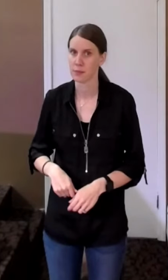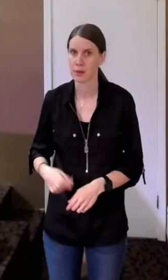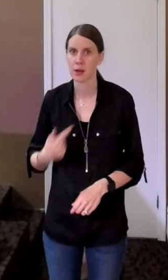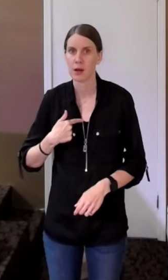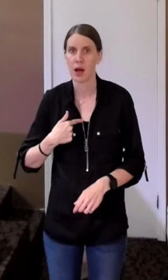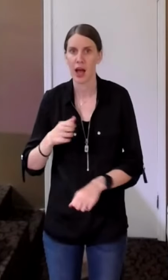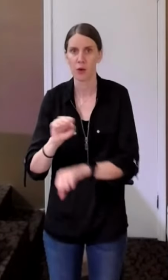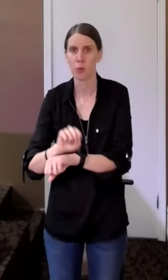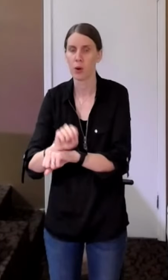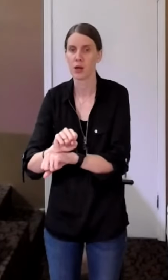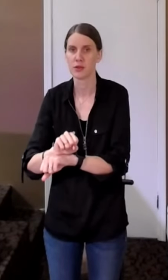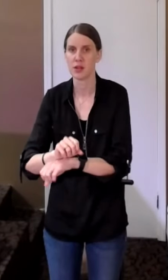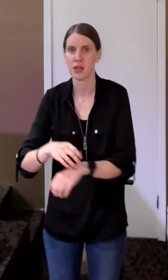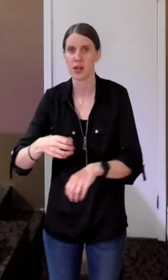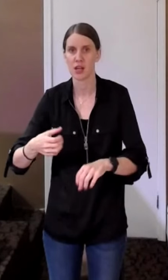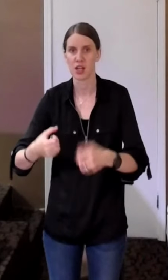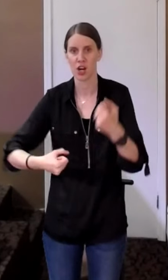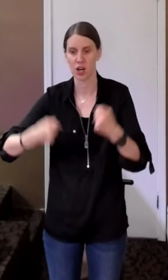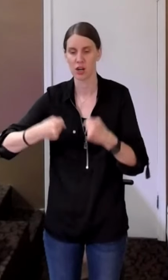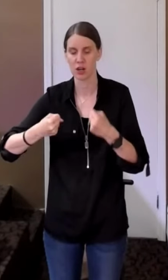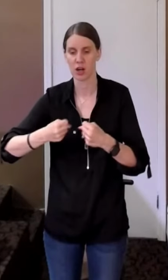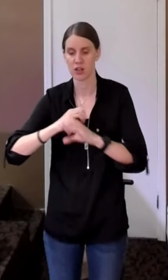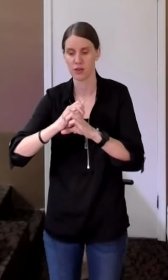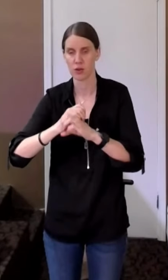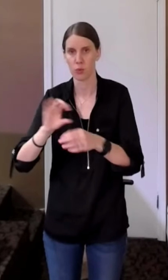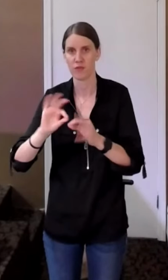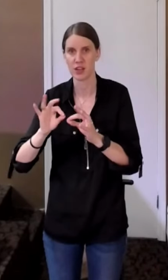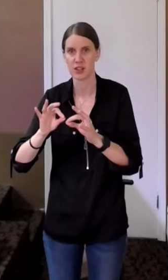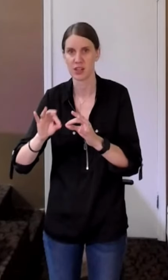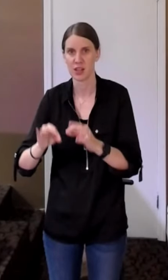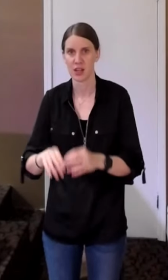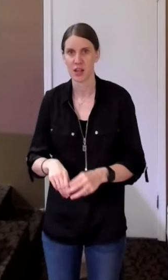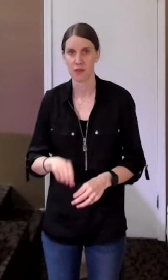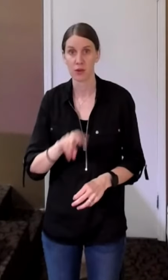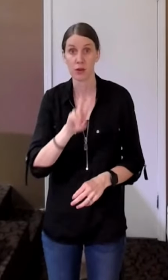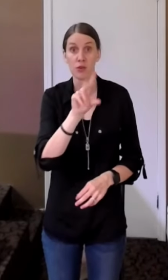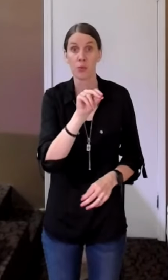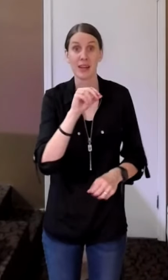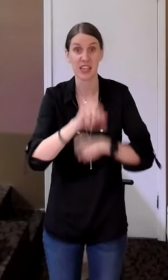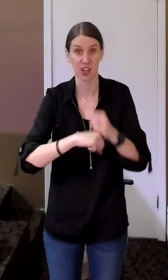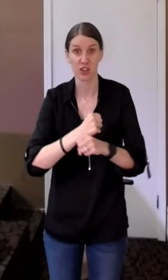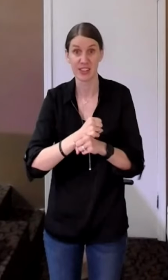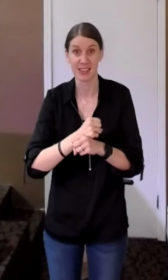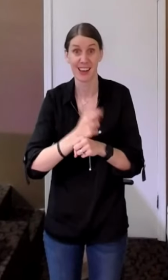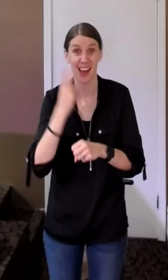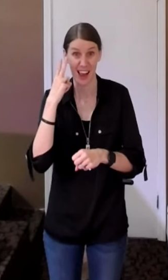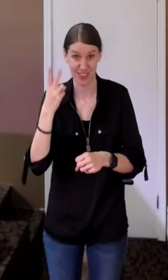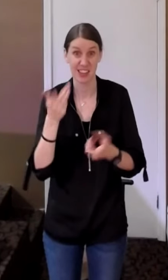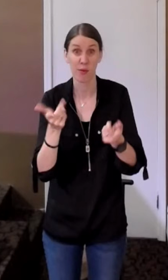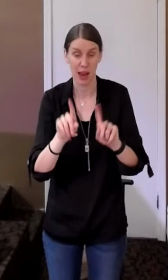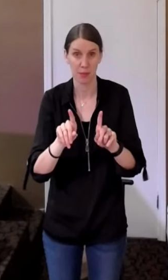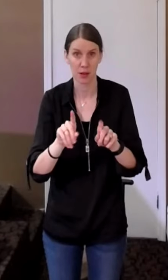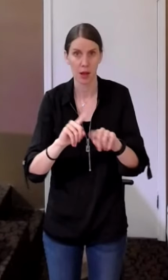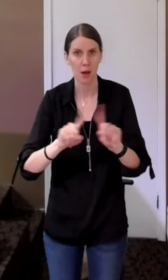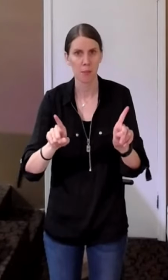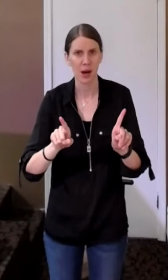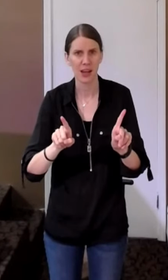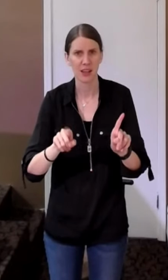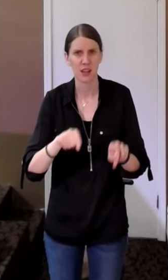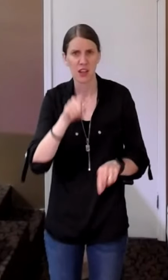the secular world before I went full-time in ministry. I know what's out there, and I know what you deal with every single day. But if you bring